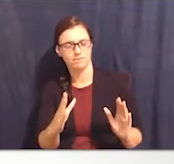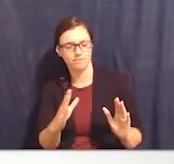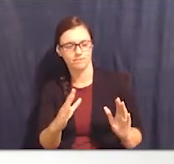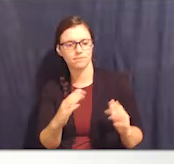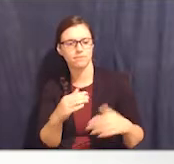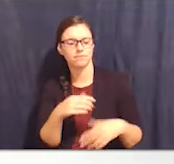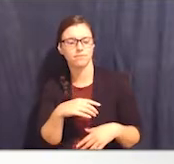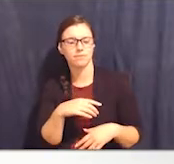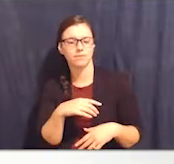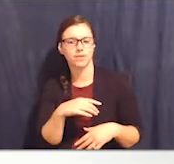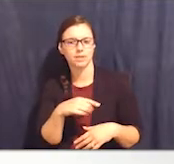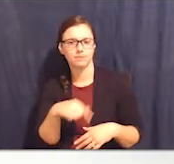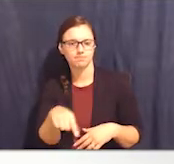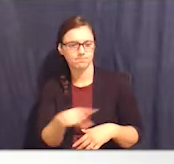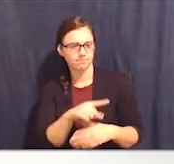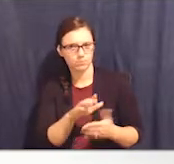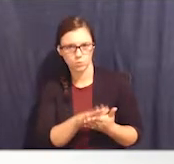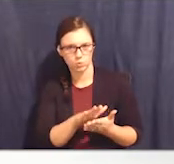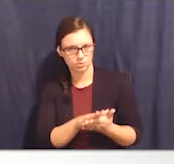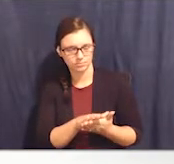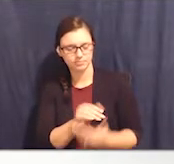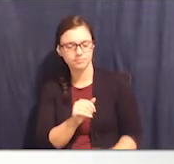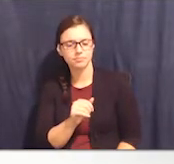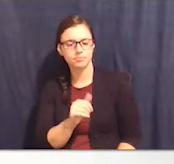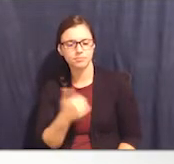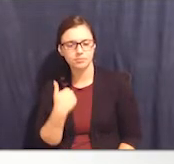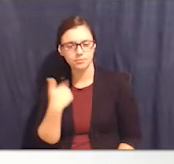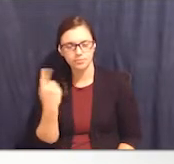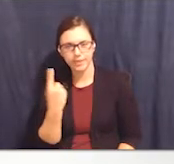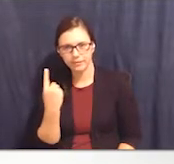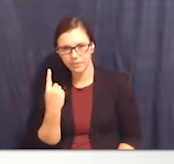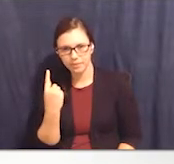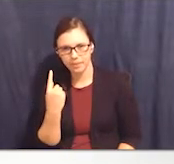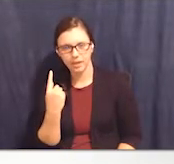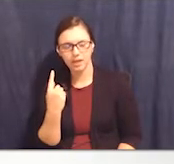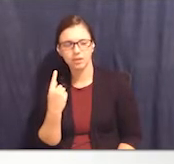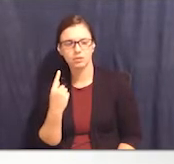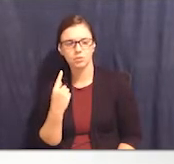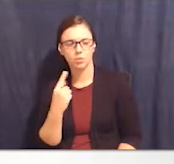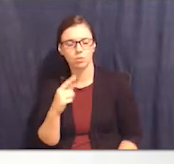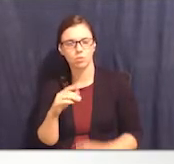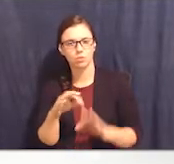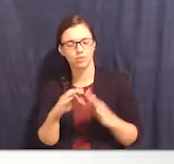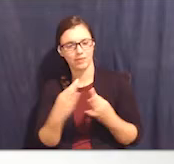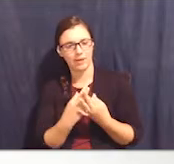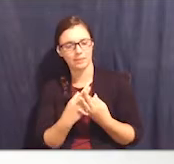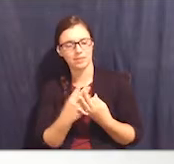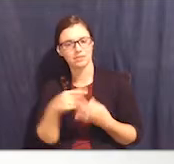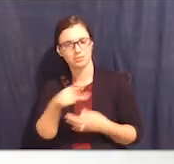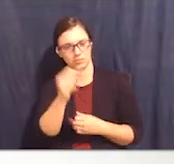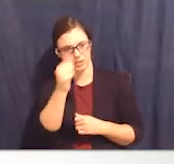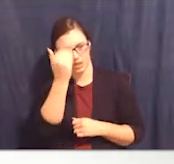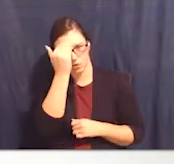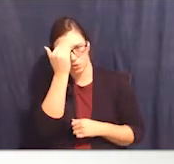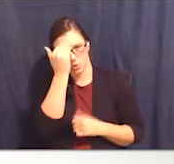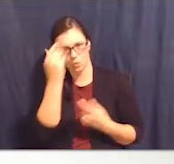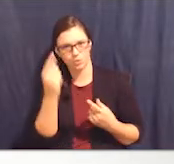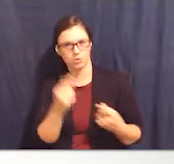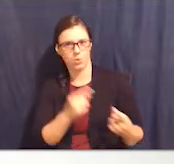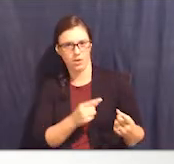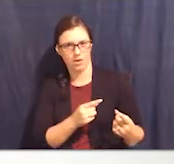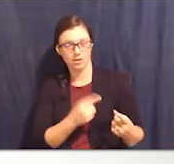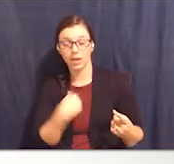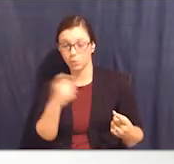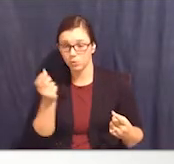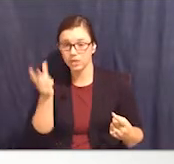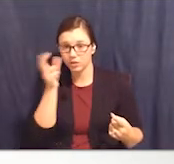expand on opportunities for post-secondary education, not just for students with intellectual disabilities, but